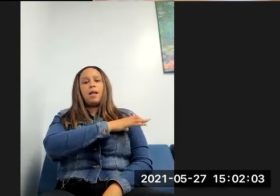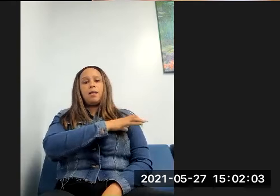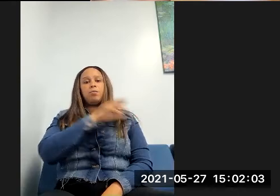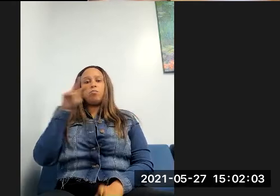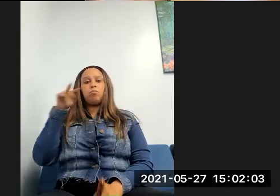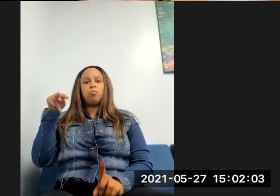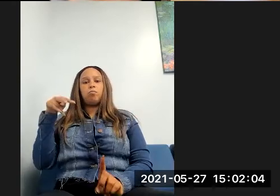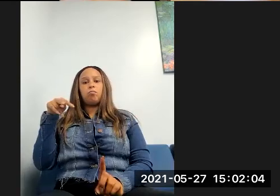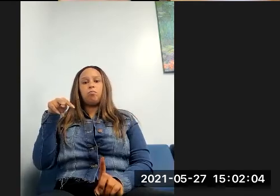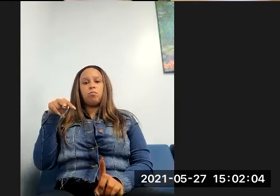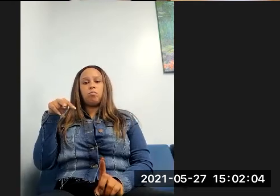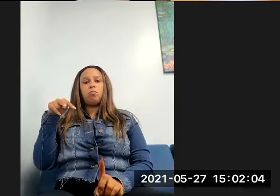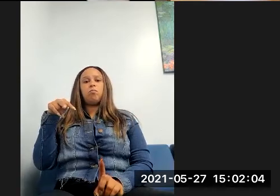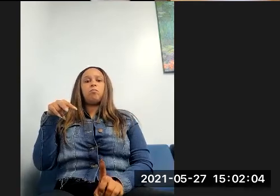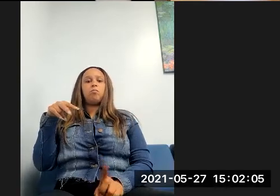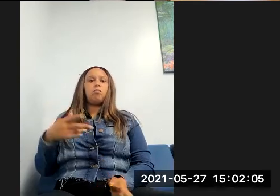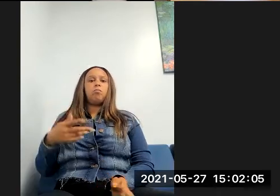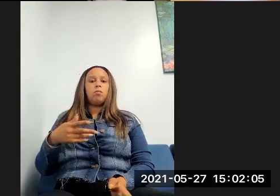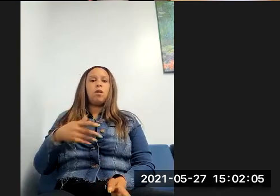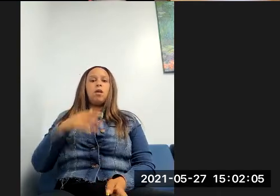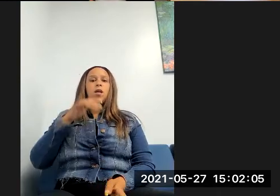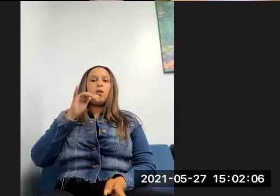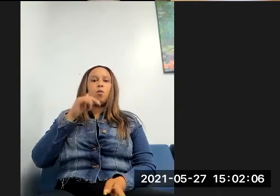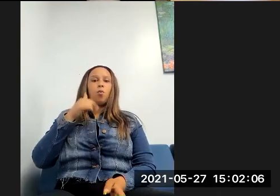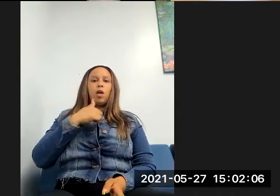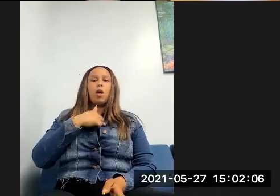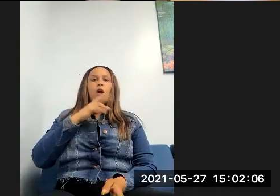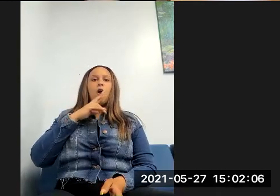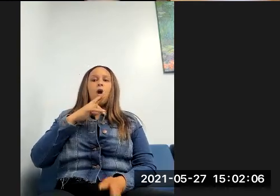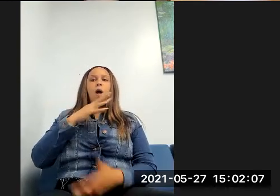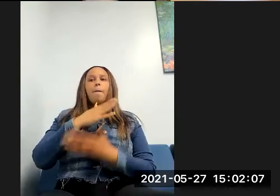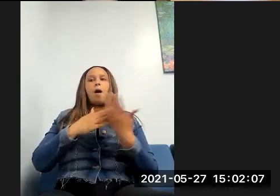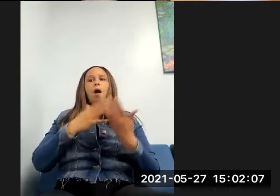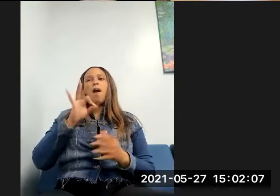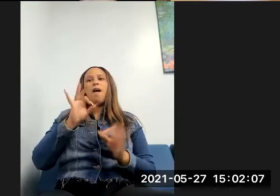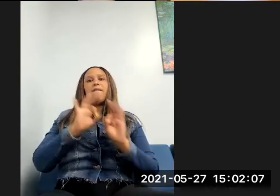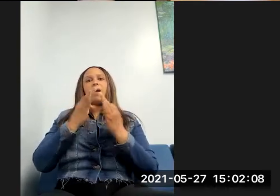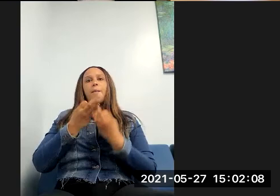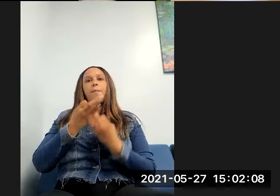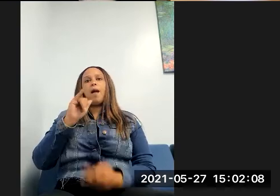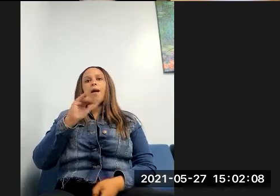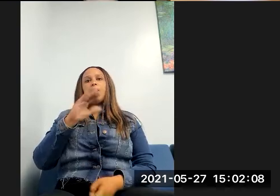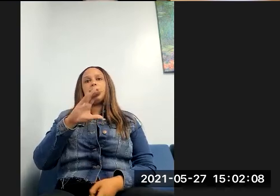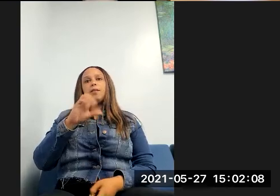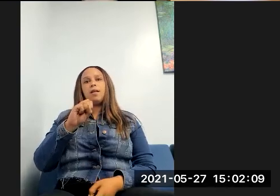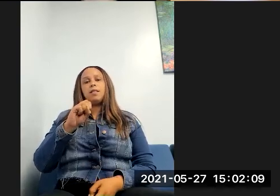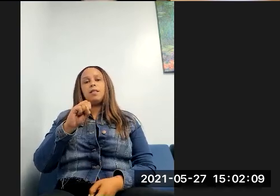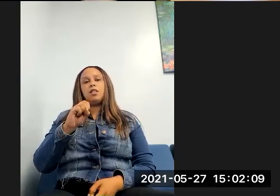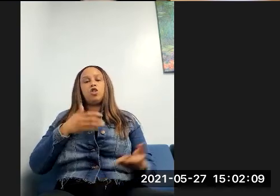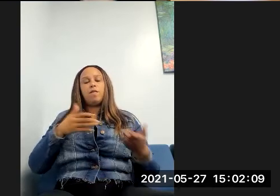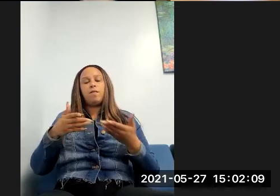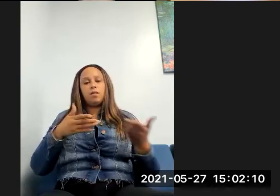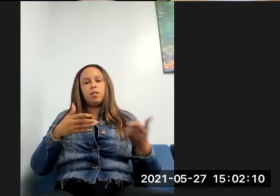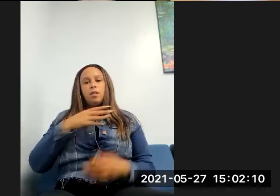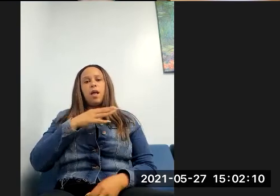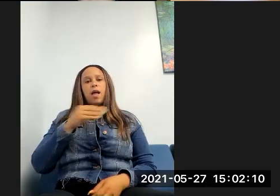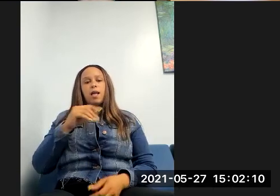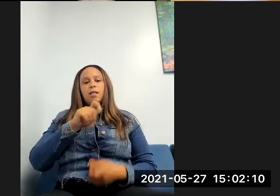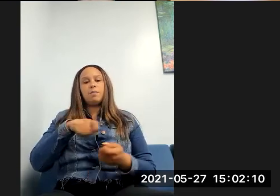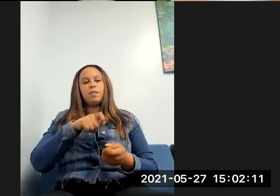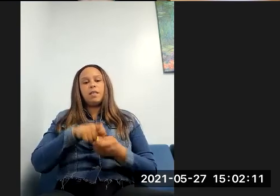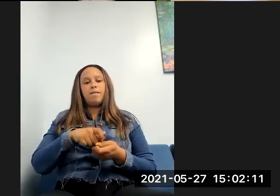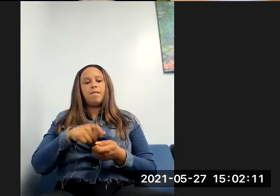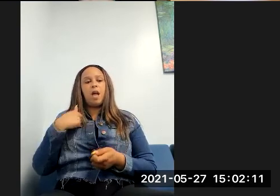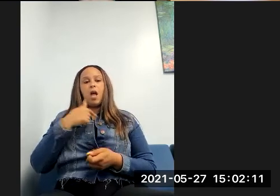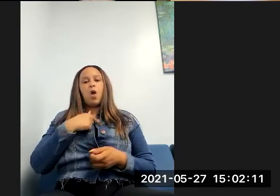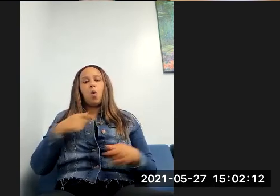we are part of the family of ICS services, and specifically our wheelchair clinic is called